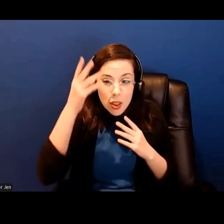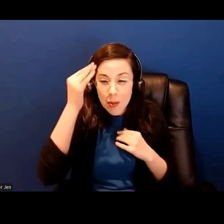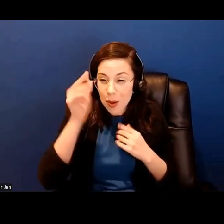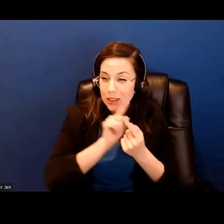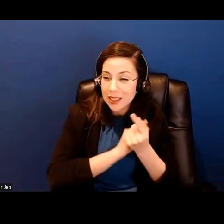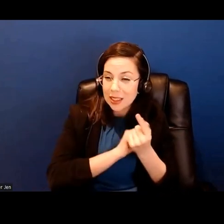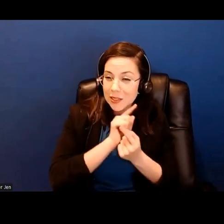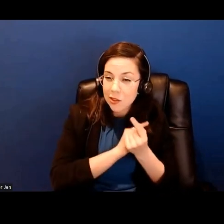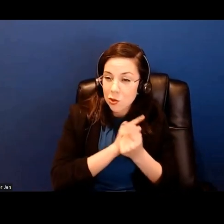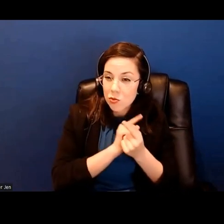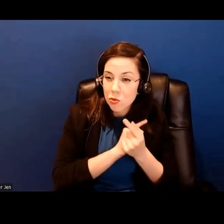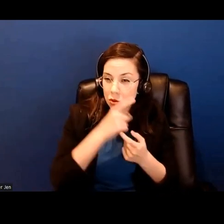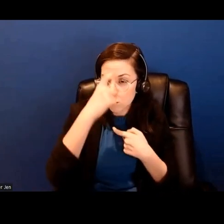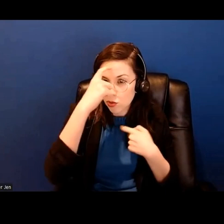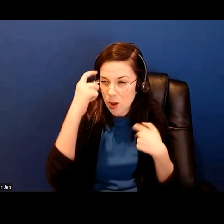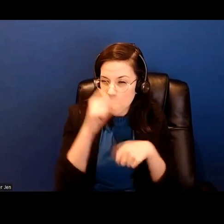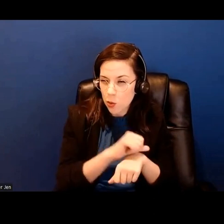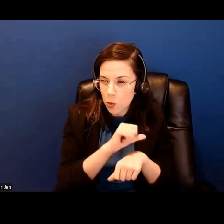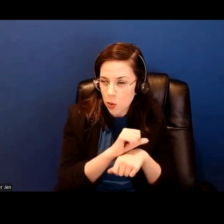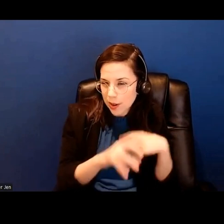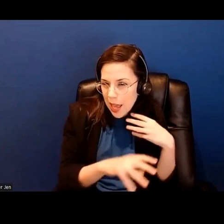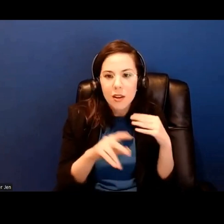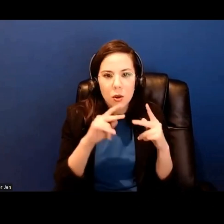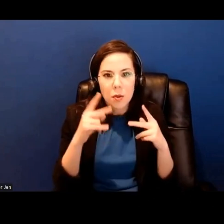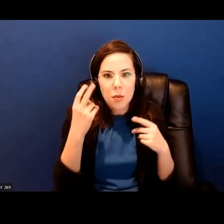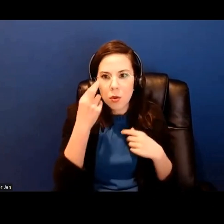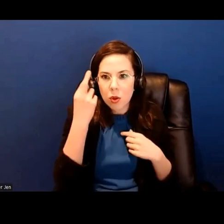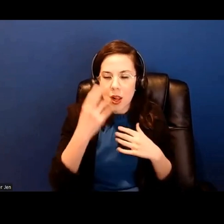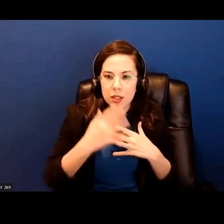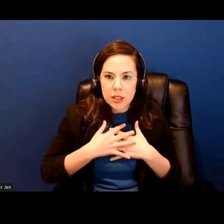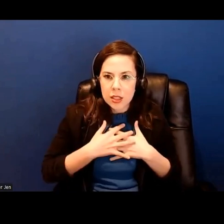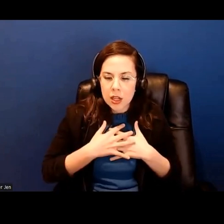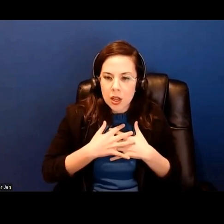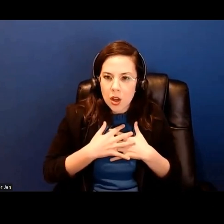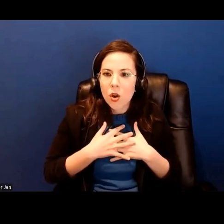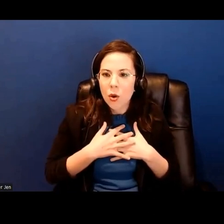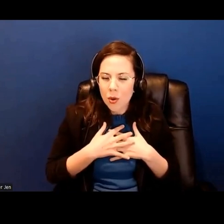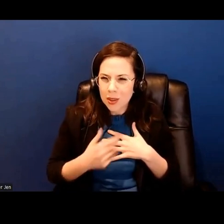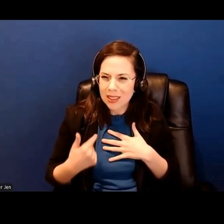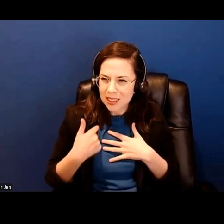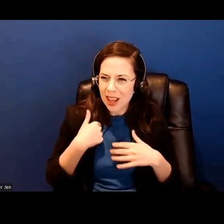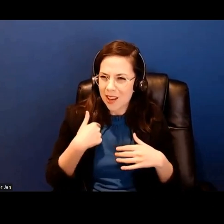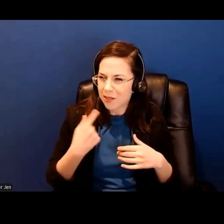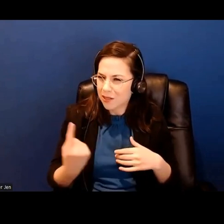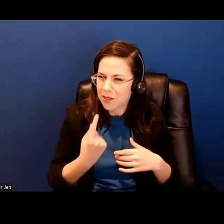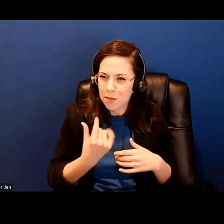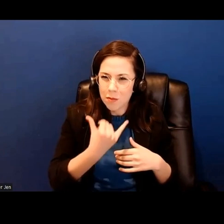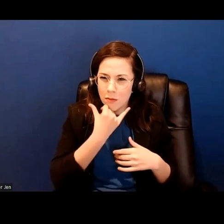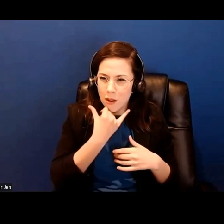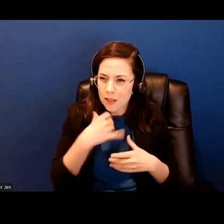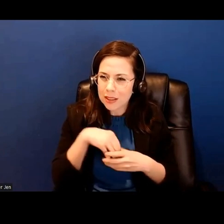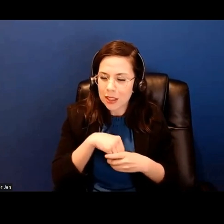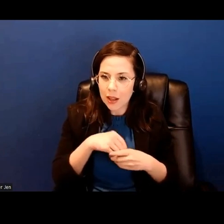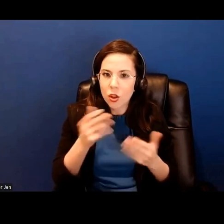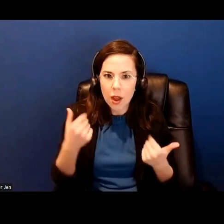work during that process to when people find that they have identified a real stuckness that's going on inside of them, they have an opportunity to